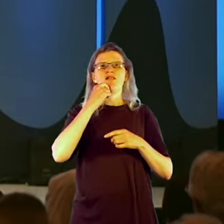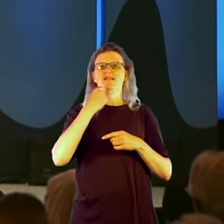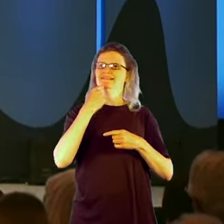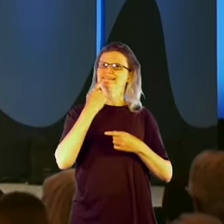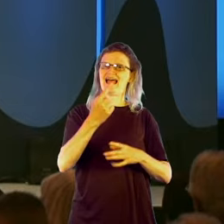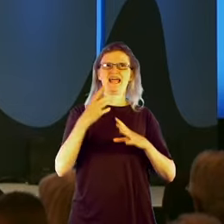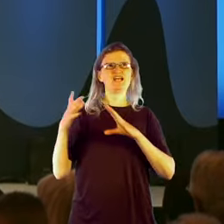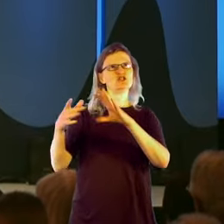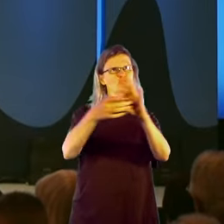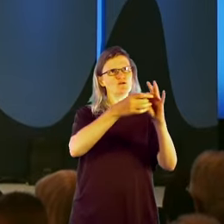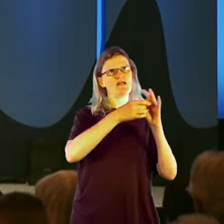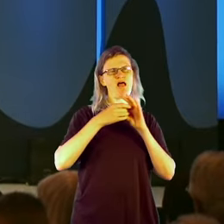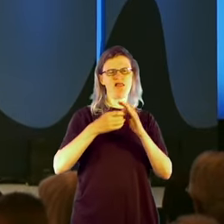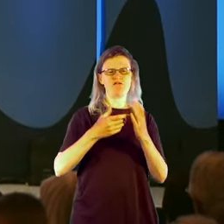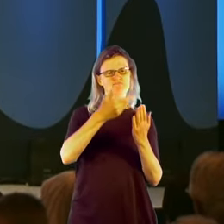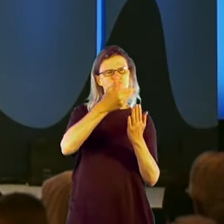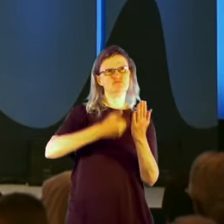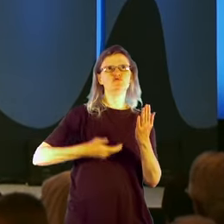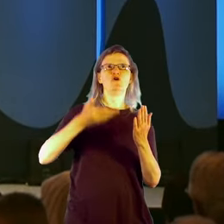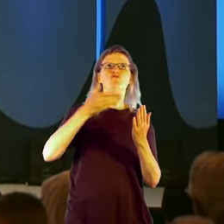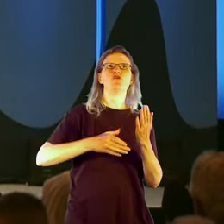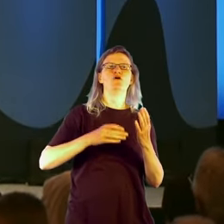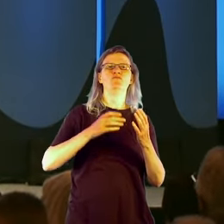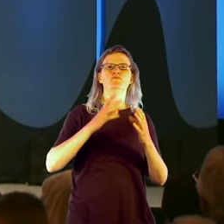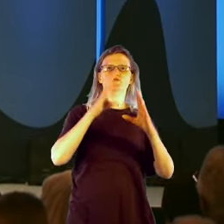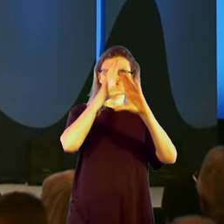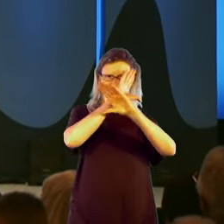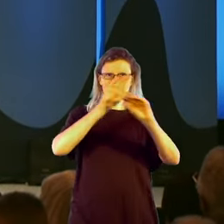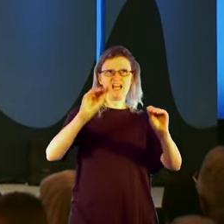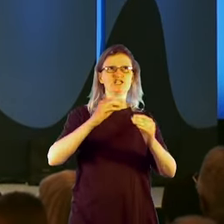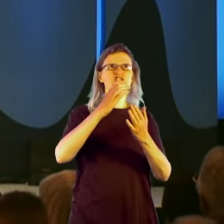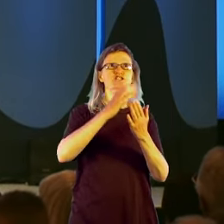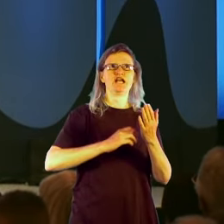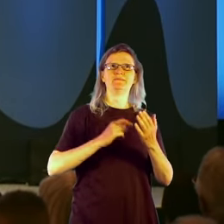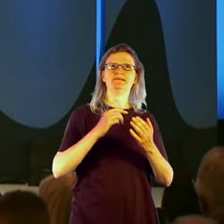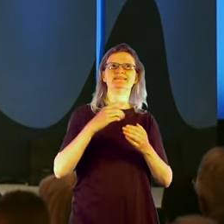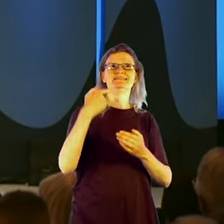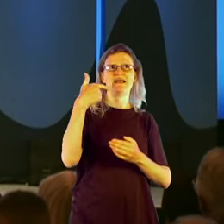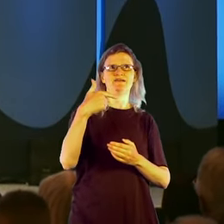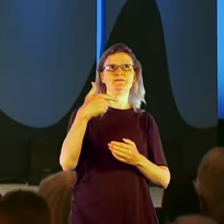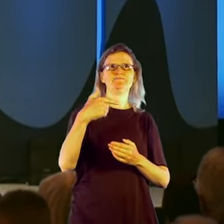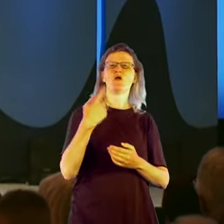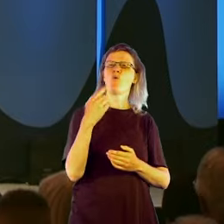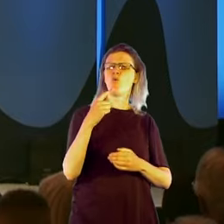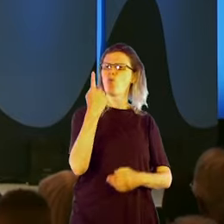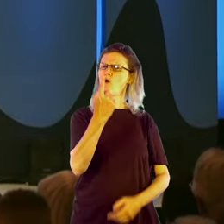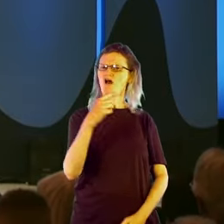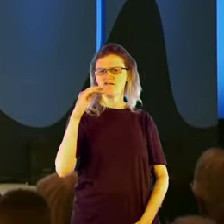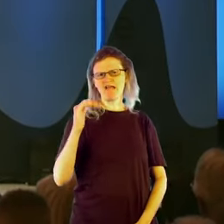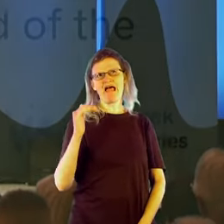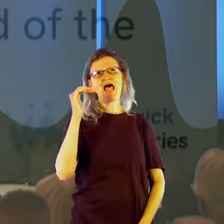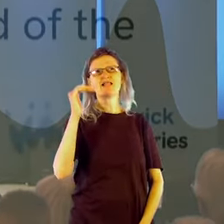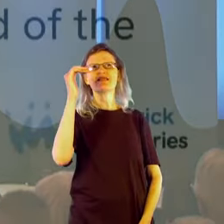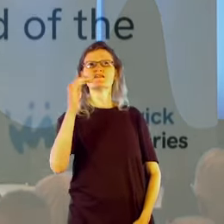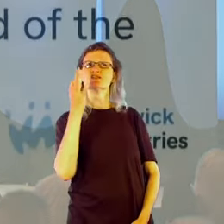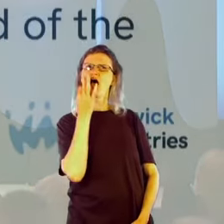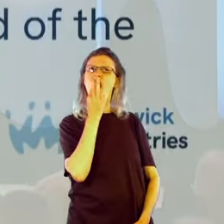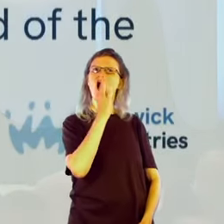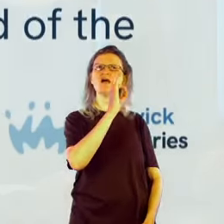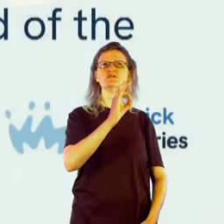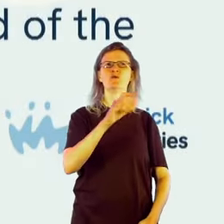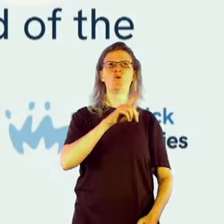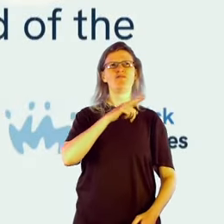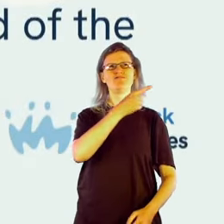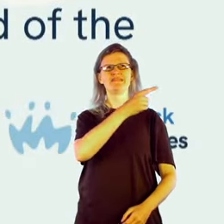Revelation chapter 7. So, then one of the elders asked me, "These in